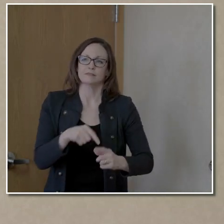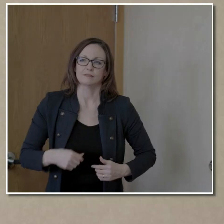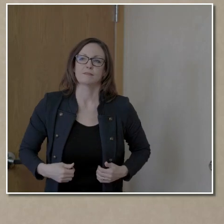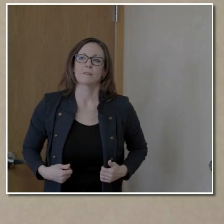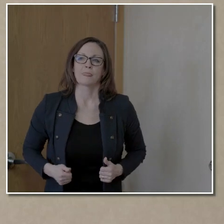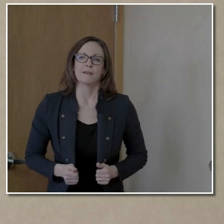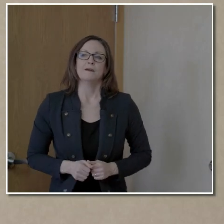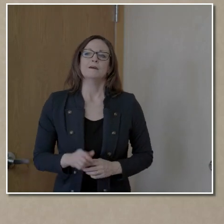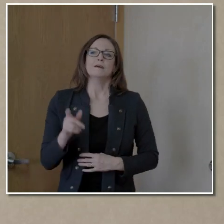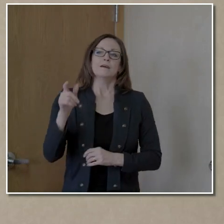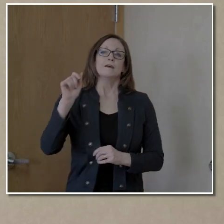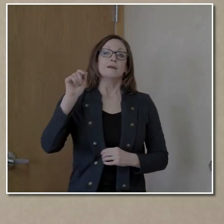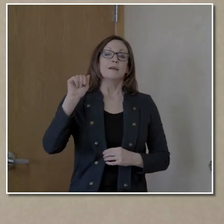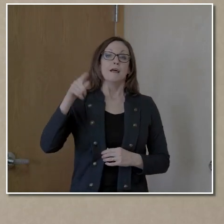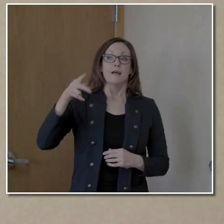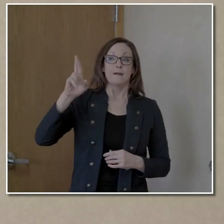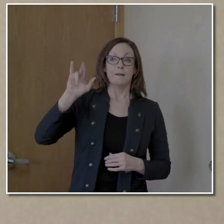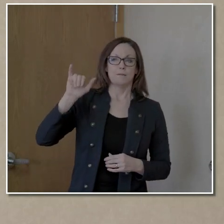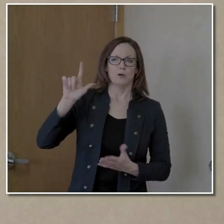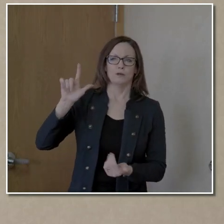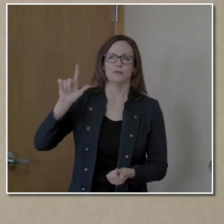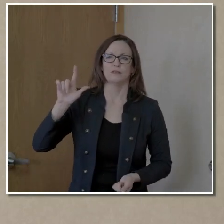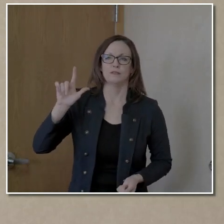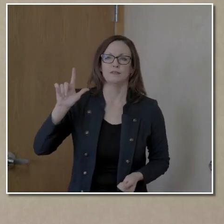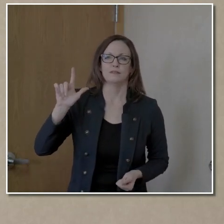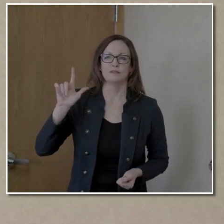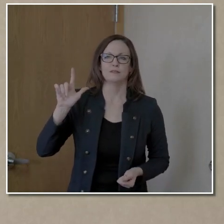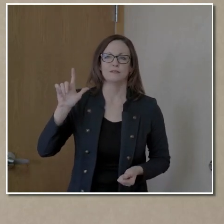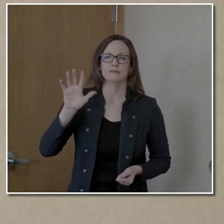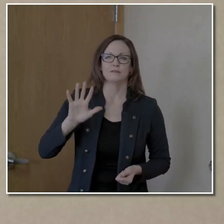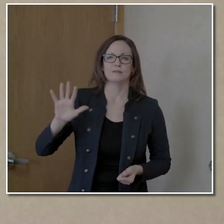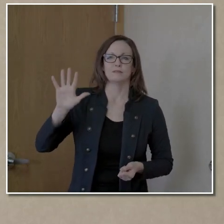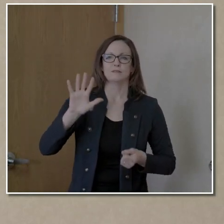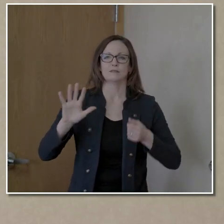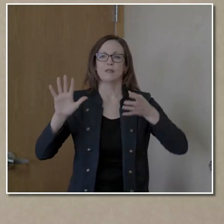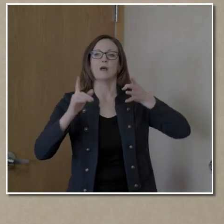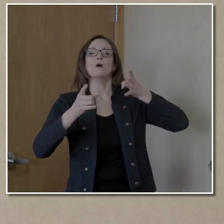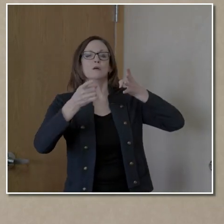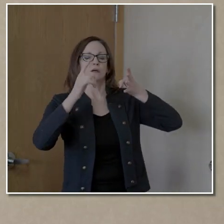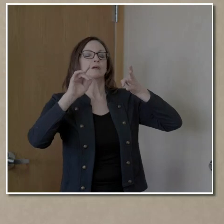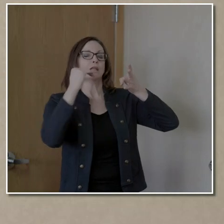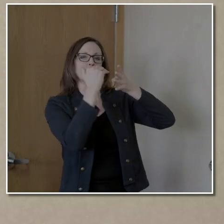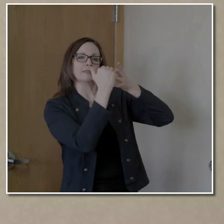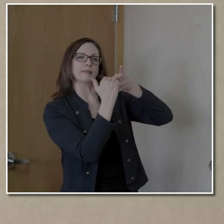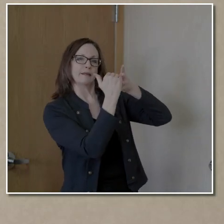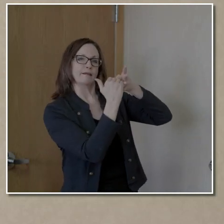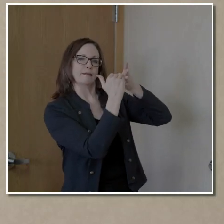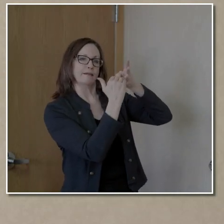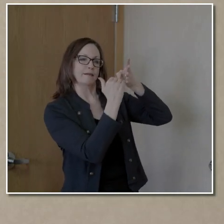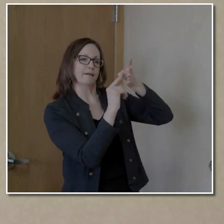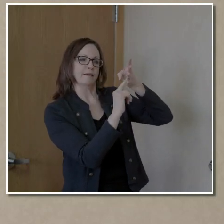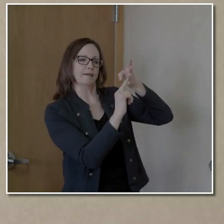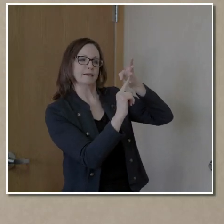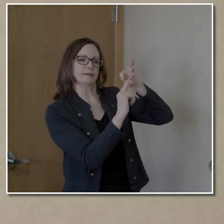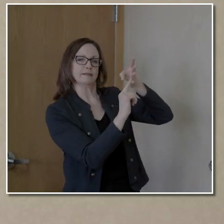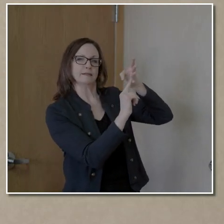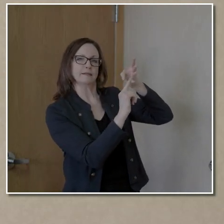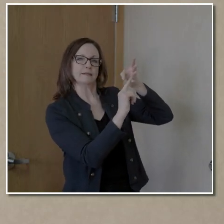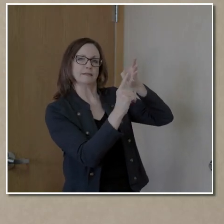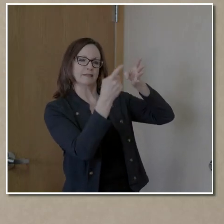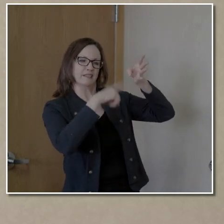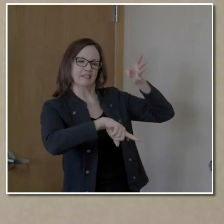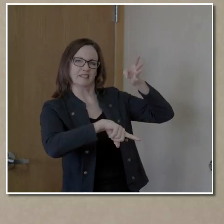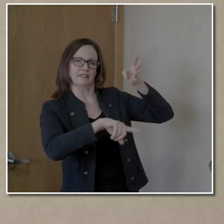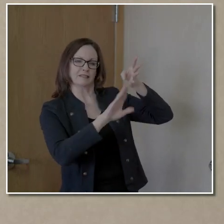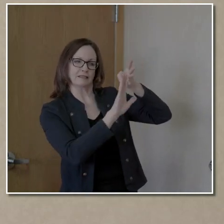next week we would be clearing out any reports of positive cases that also reported voting or working as a